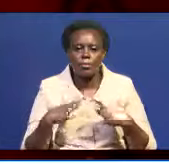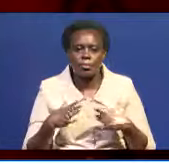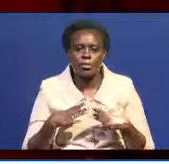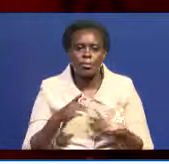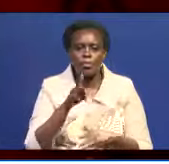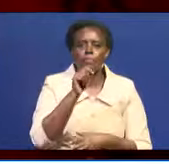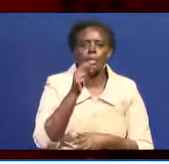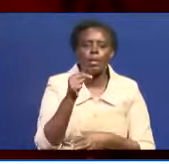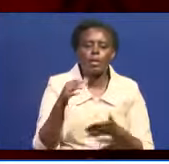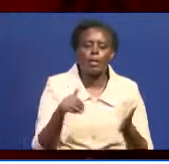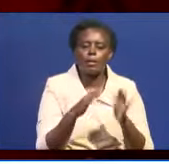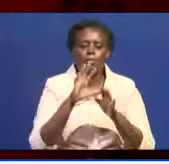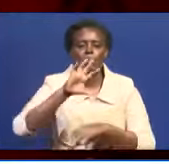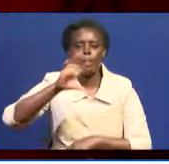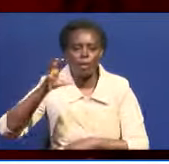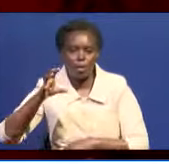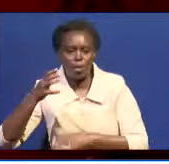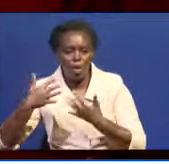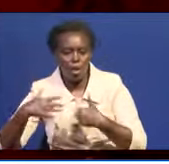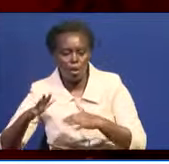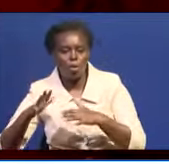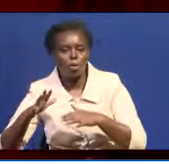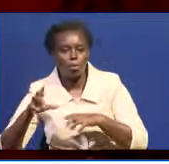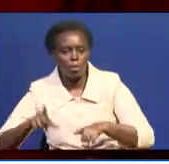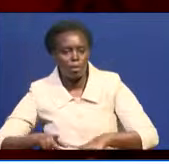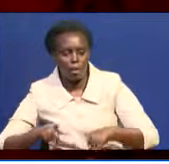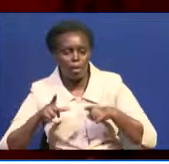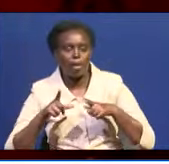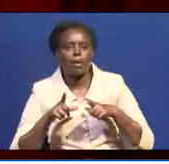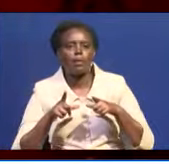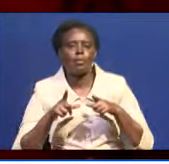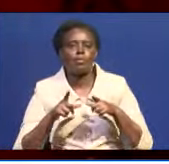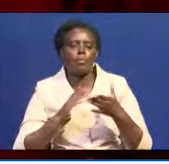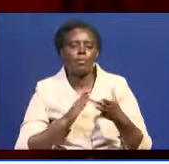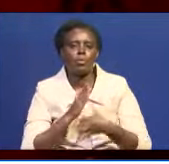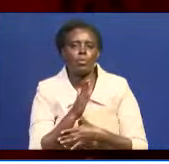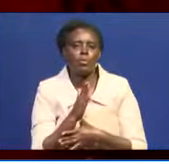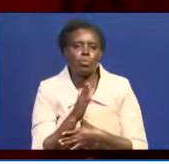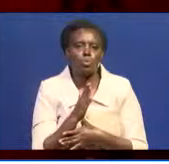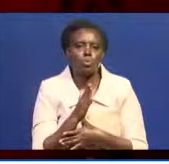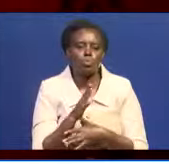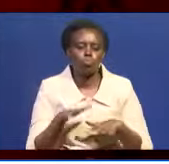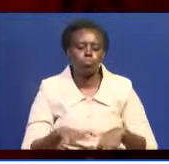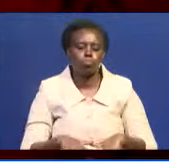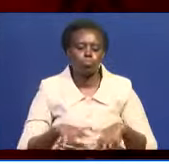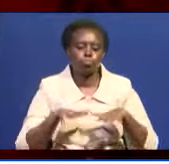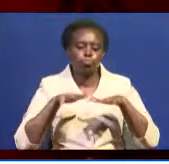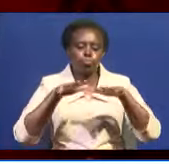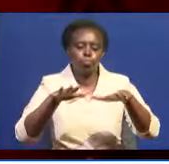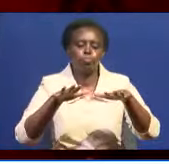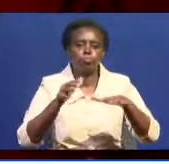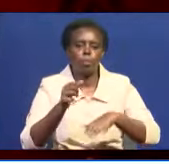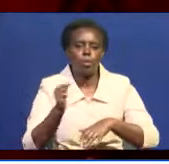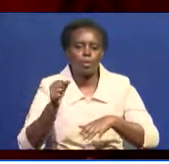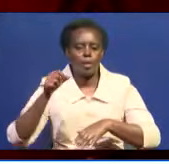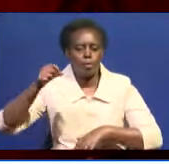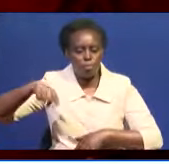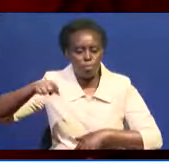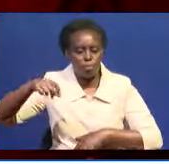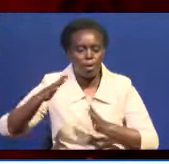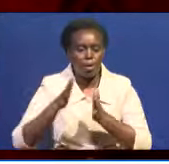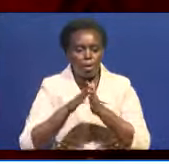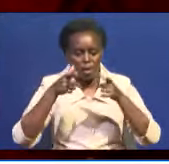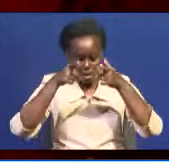of Tana River County who lost their livelihoods through floods, either on the side of crops